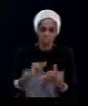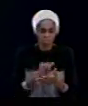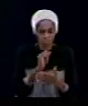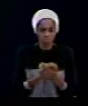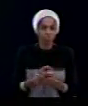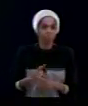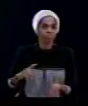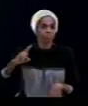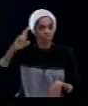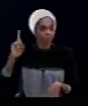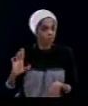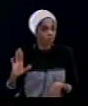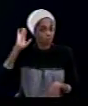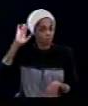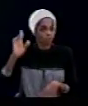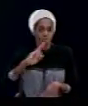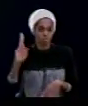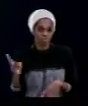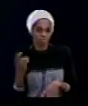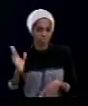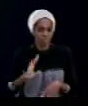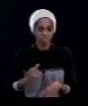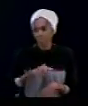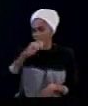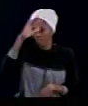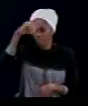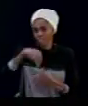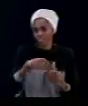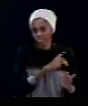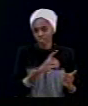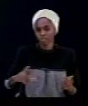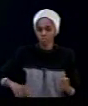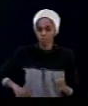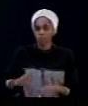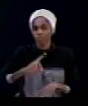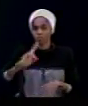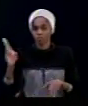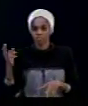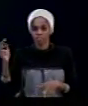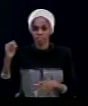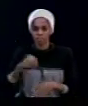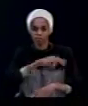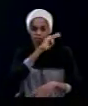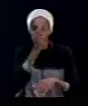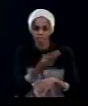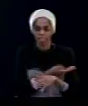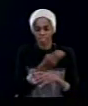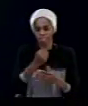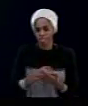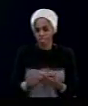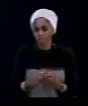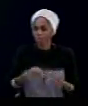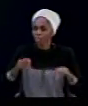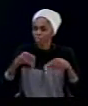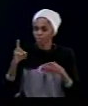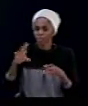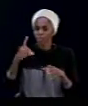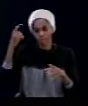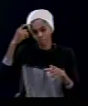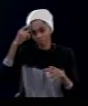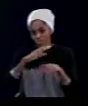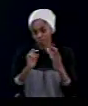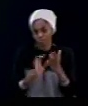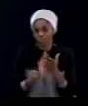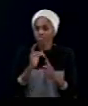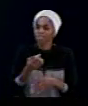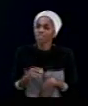Lord, using him mightily. Give God all the glory. We need to thank God for that. We need to thank God